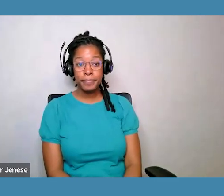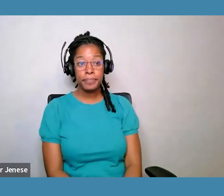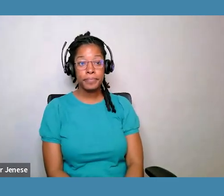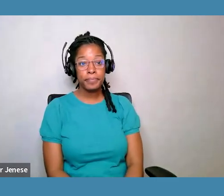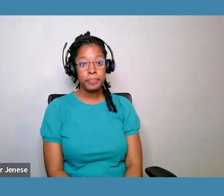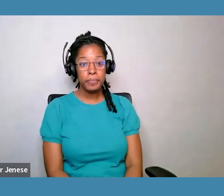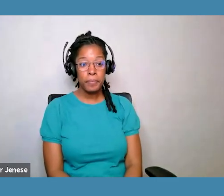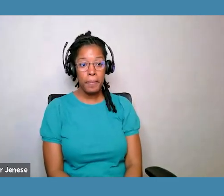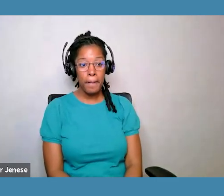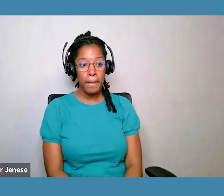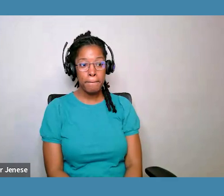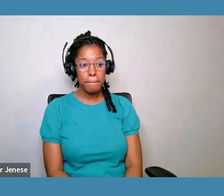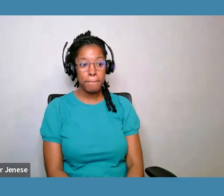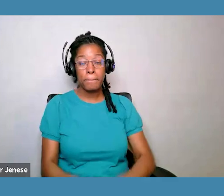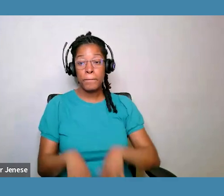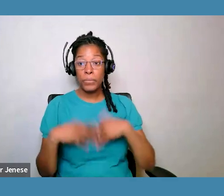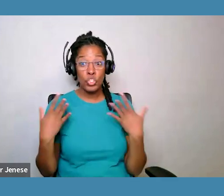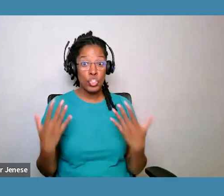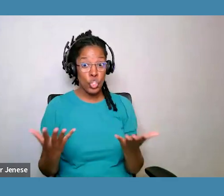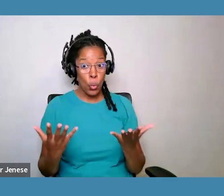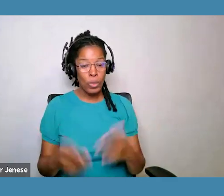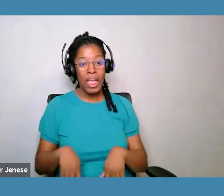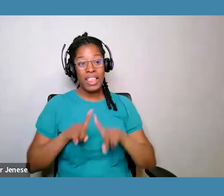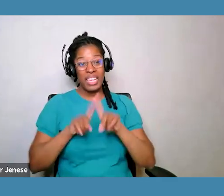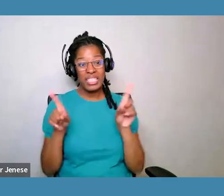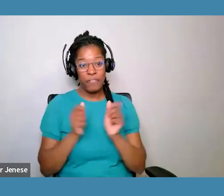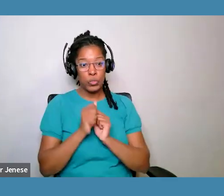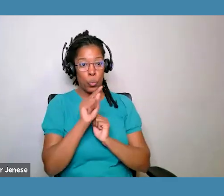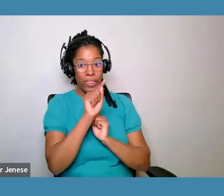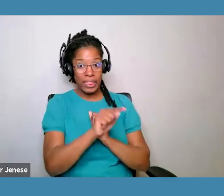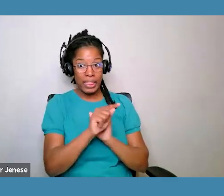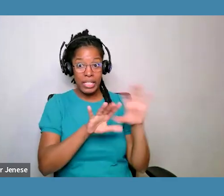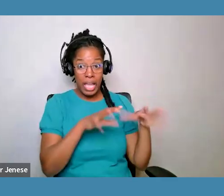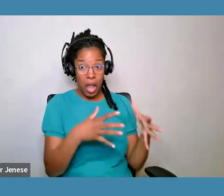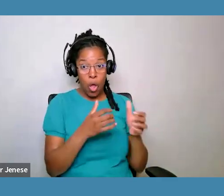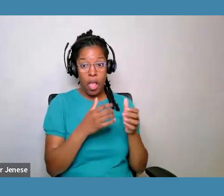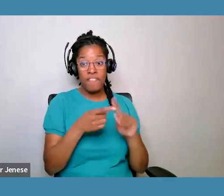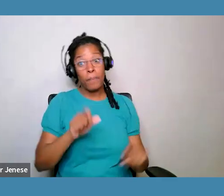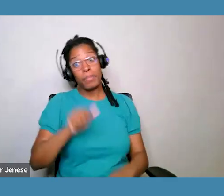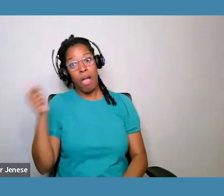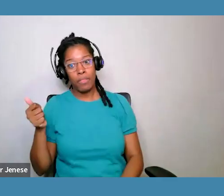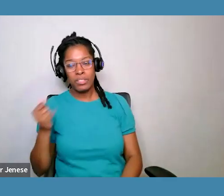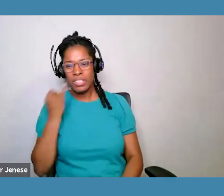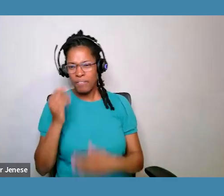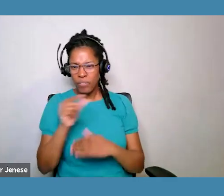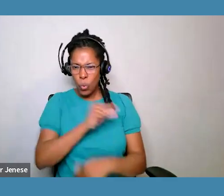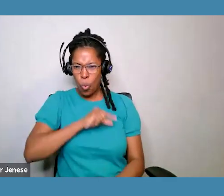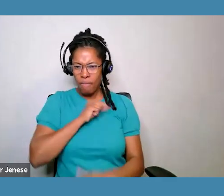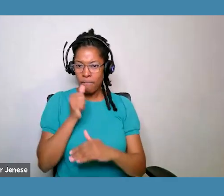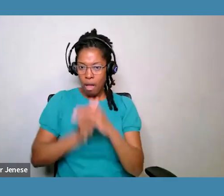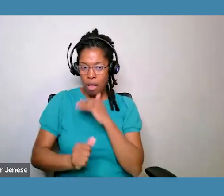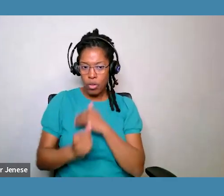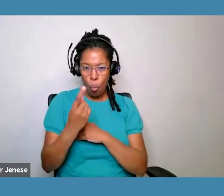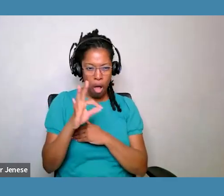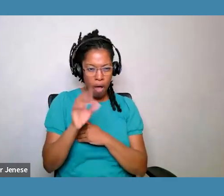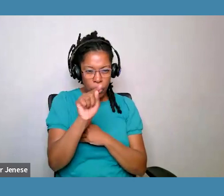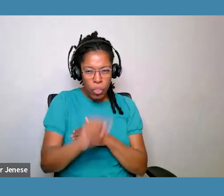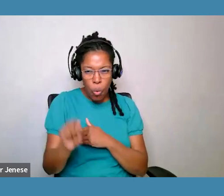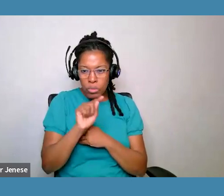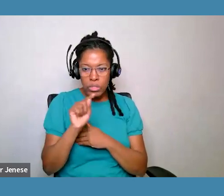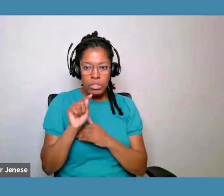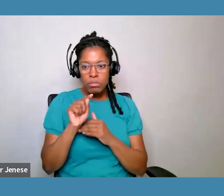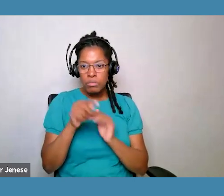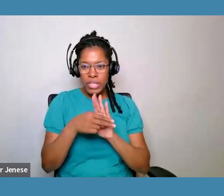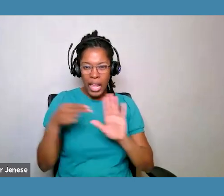So the difference about this category from all the others, if you qualify under one of those diagnoses we discussed